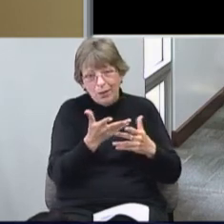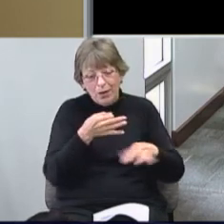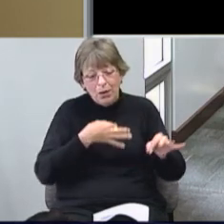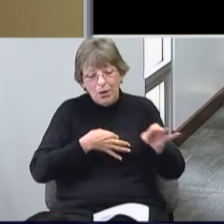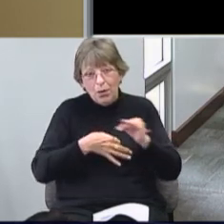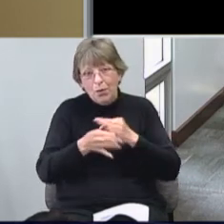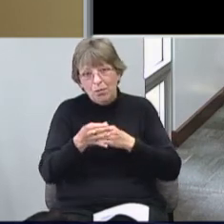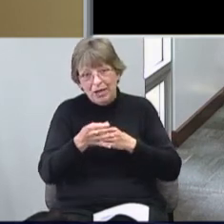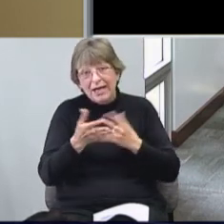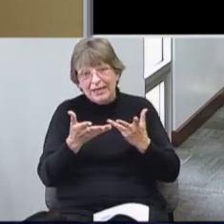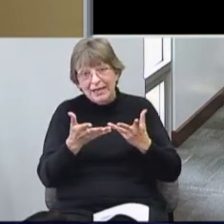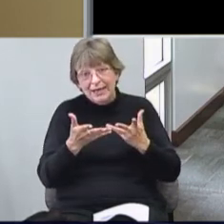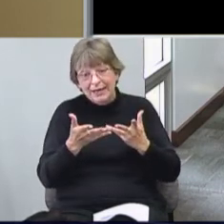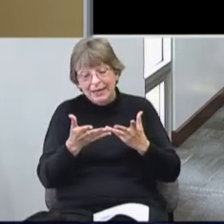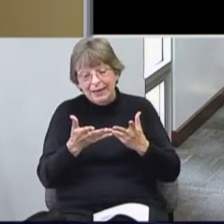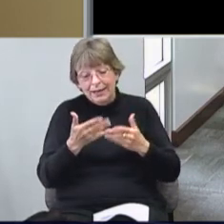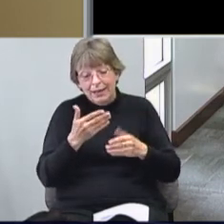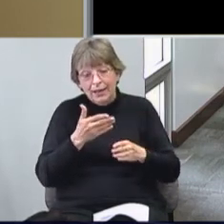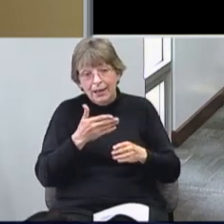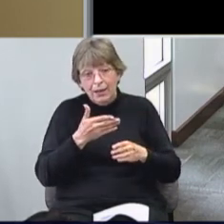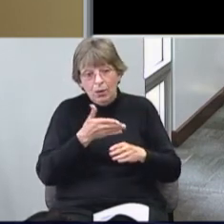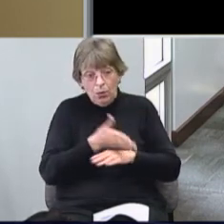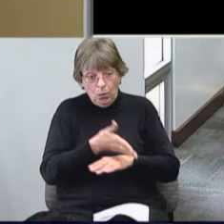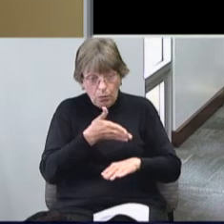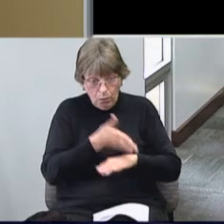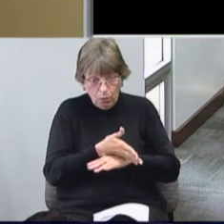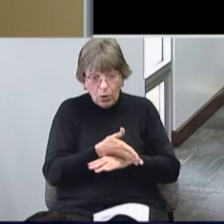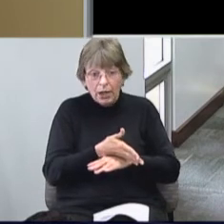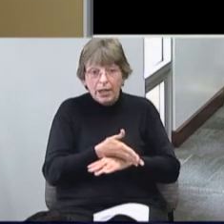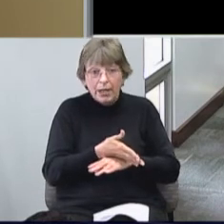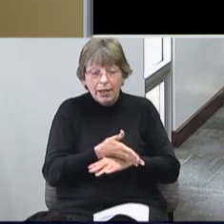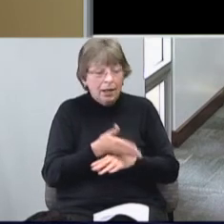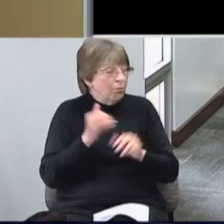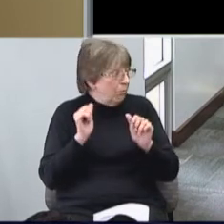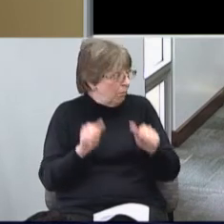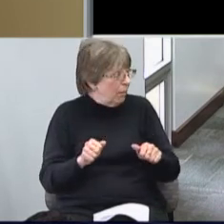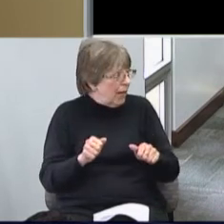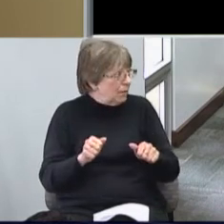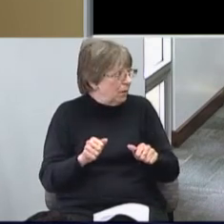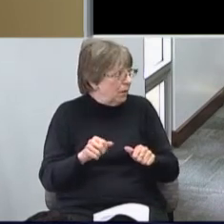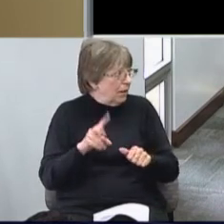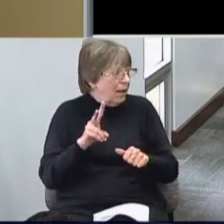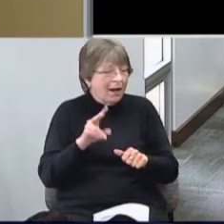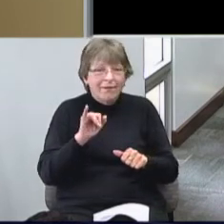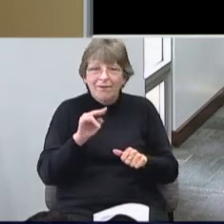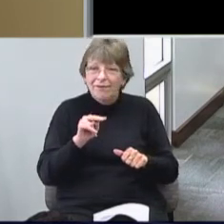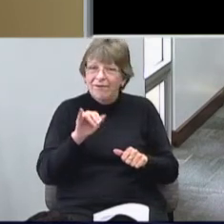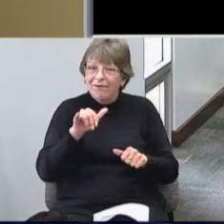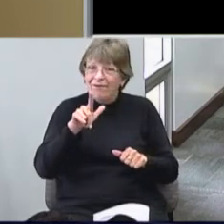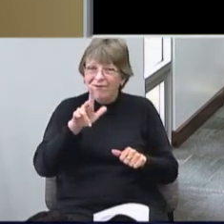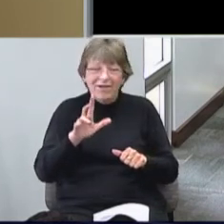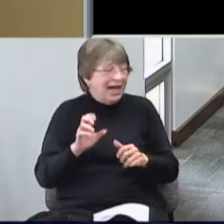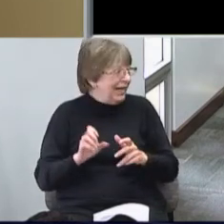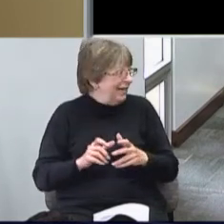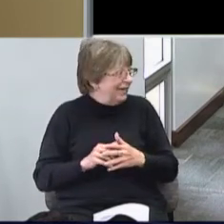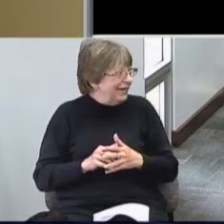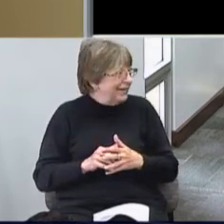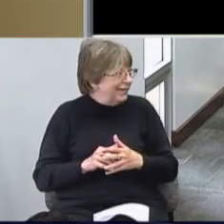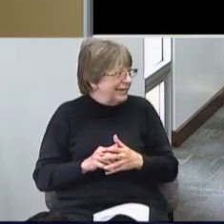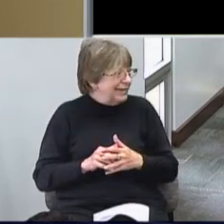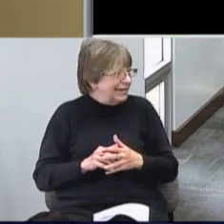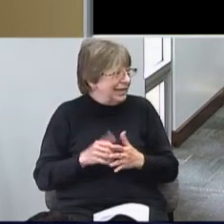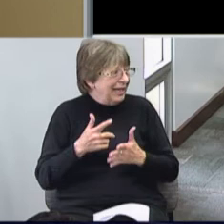Replacing the windows would have been feasible with wood, and obviously the vinyl, the project itself was feasible because that's what was